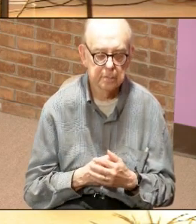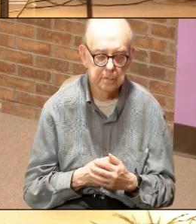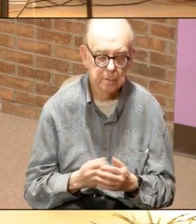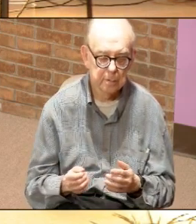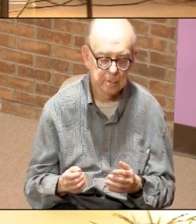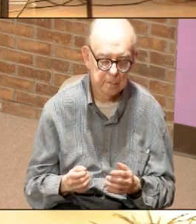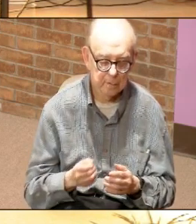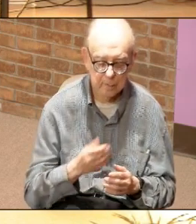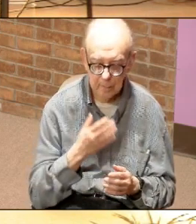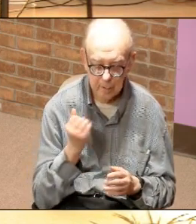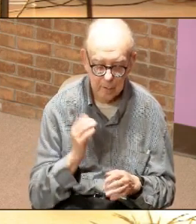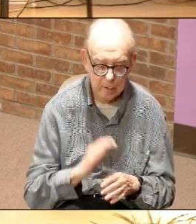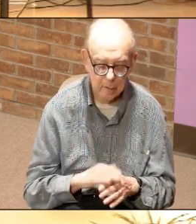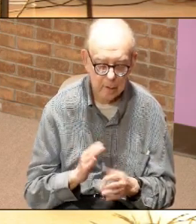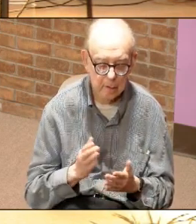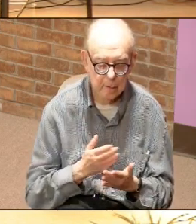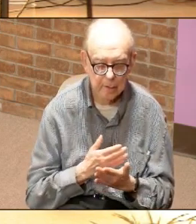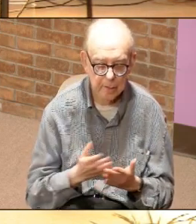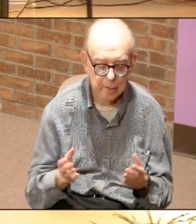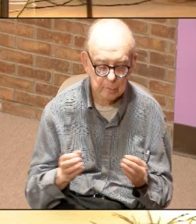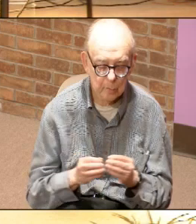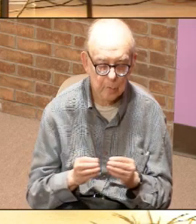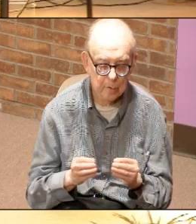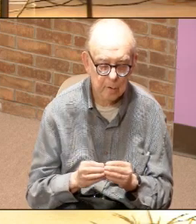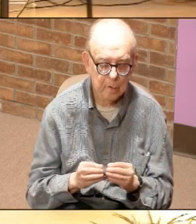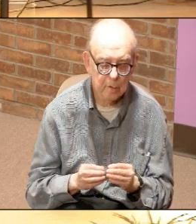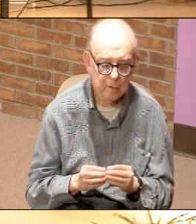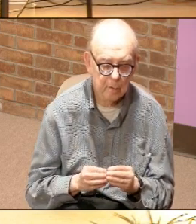and He's better than anything else.